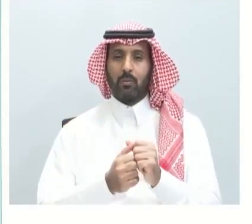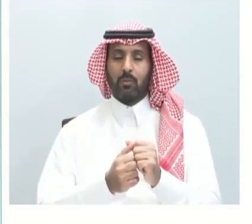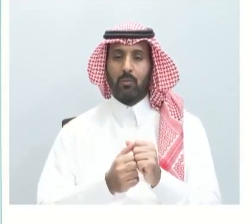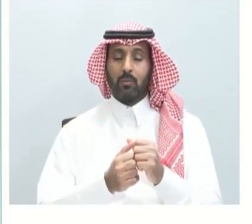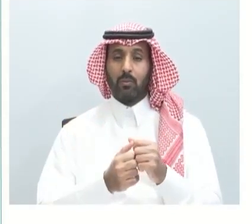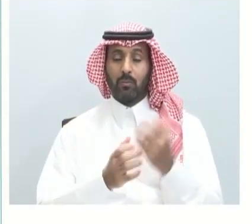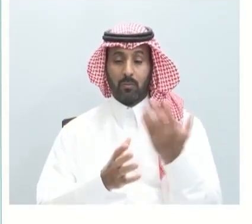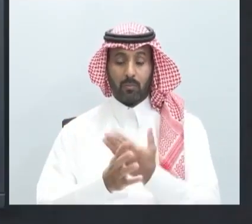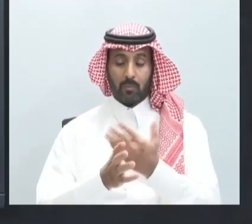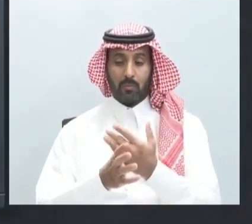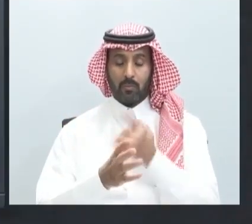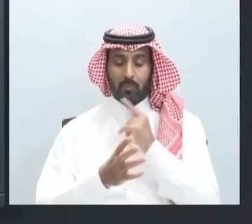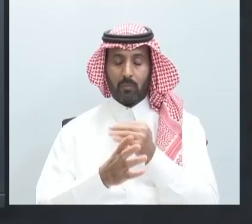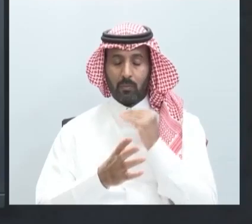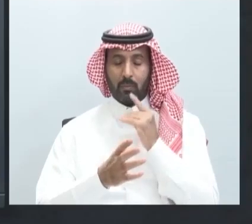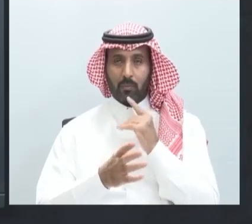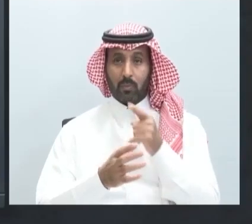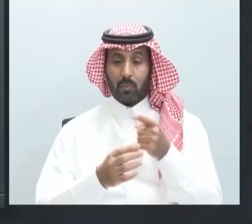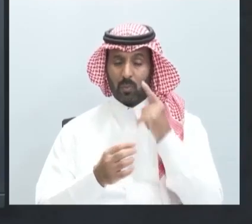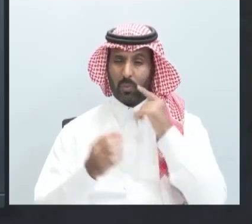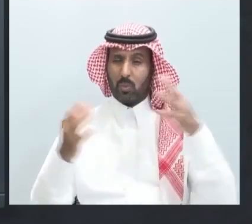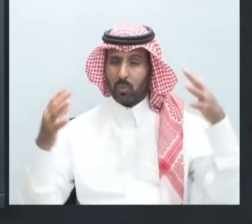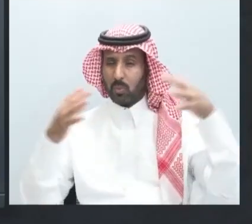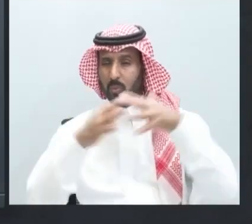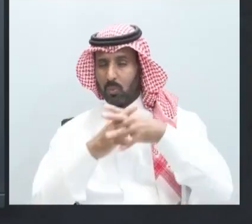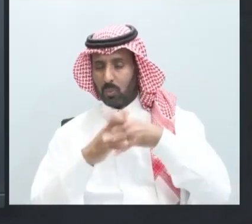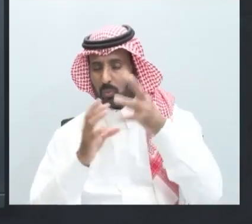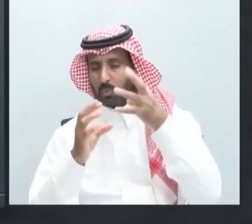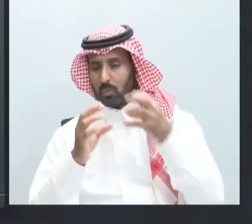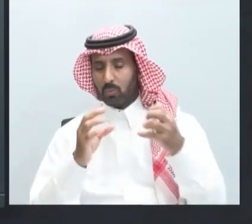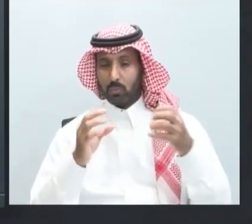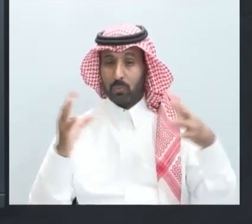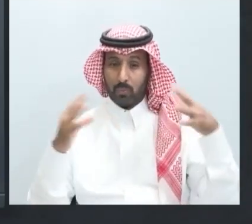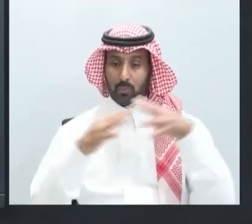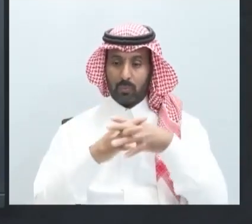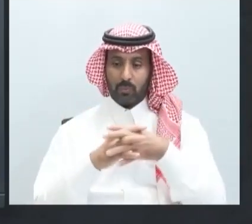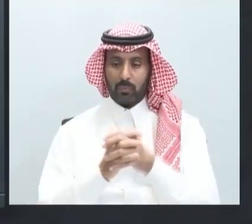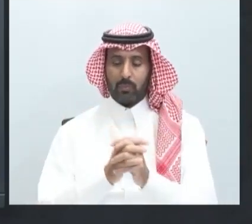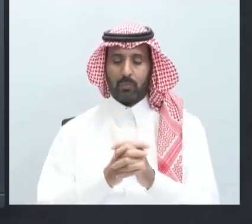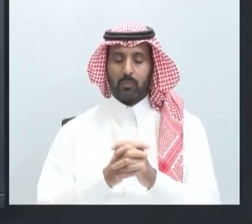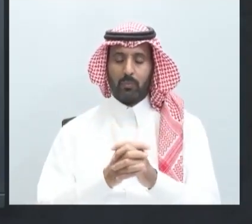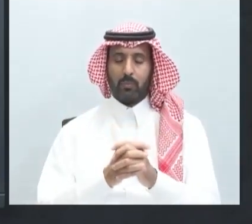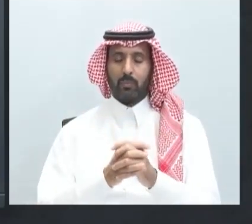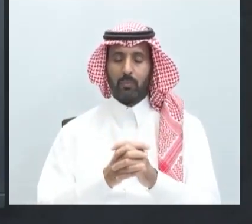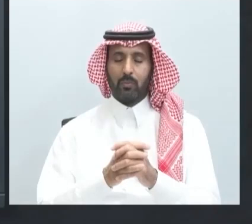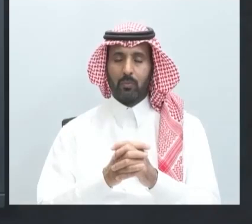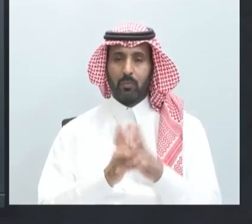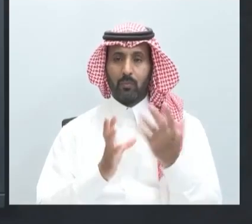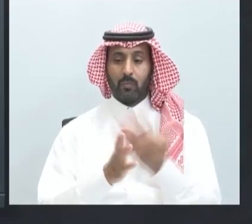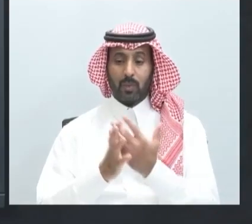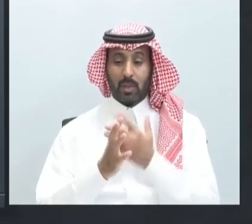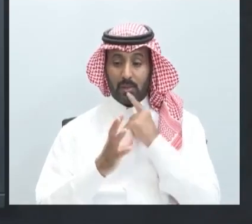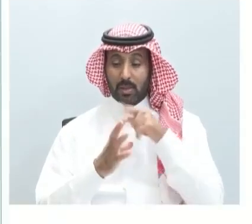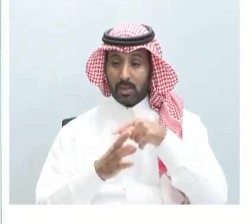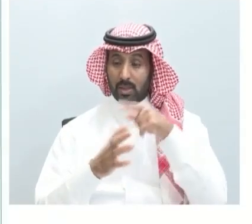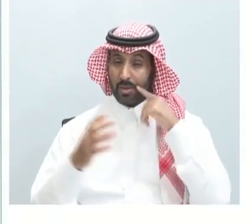the answer is, of course, use two or enough with the word dark. This is an easy one because it's too